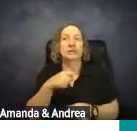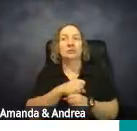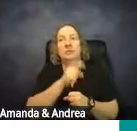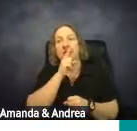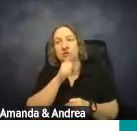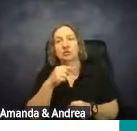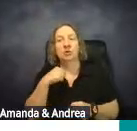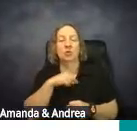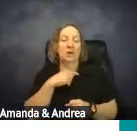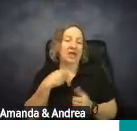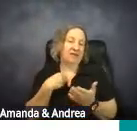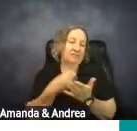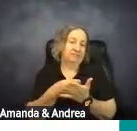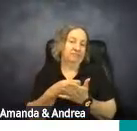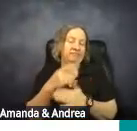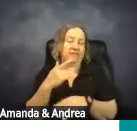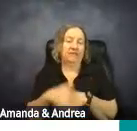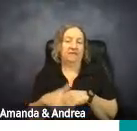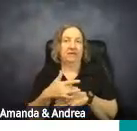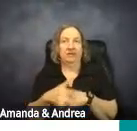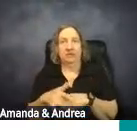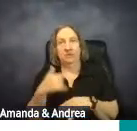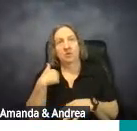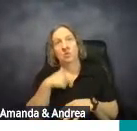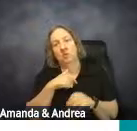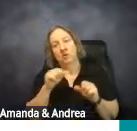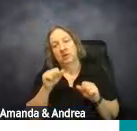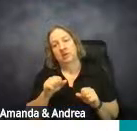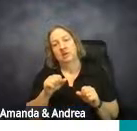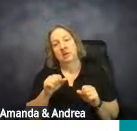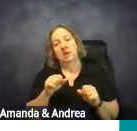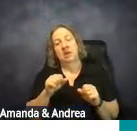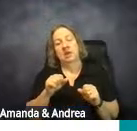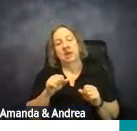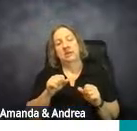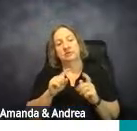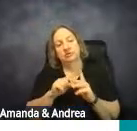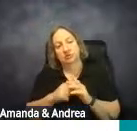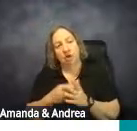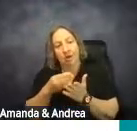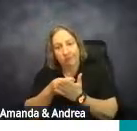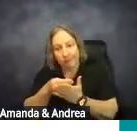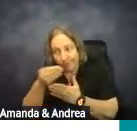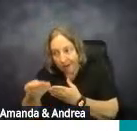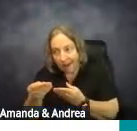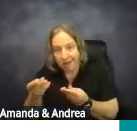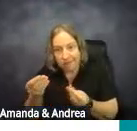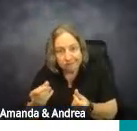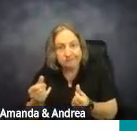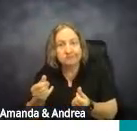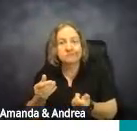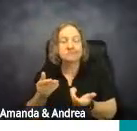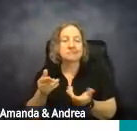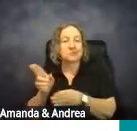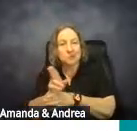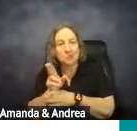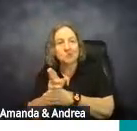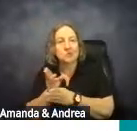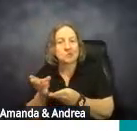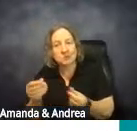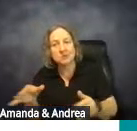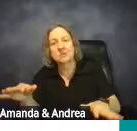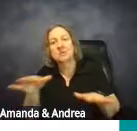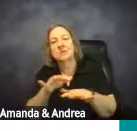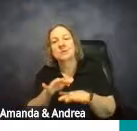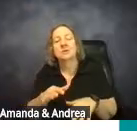have the dollars available to go into the right-of-way phase, as well as the what are